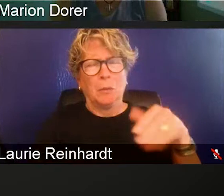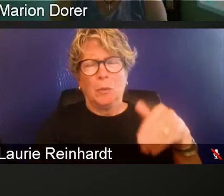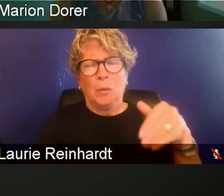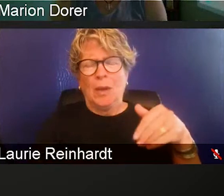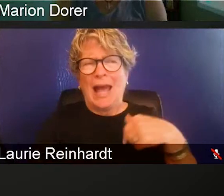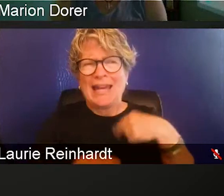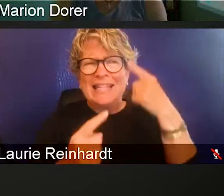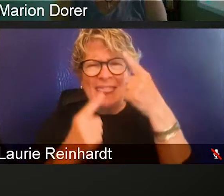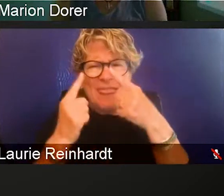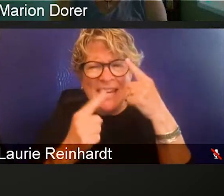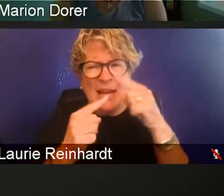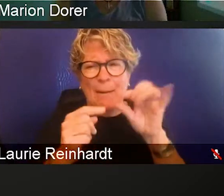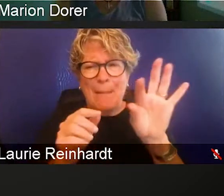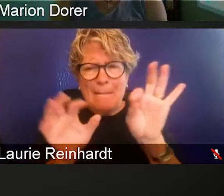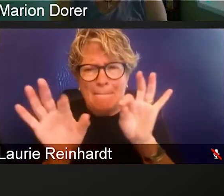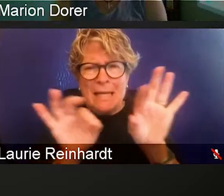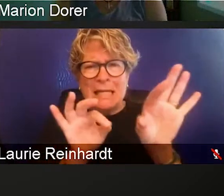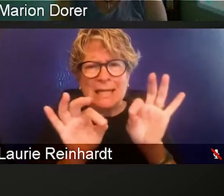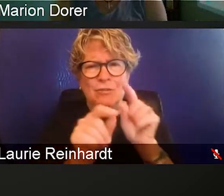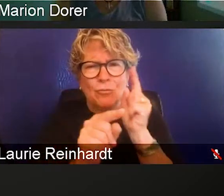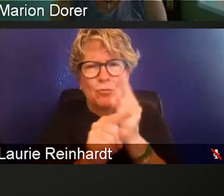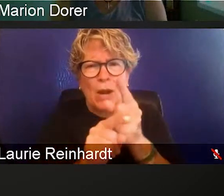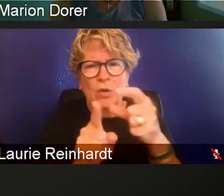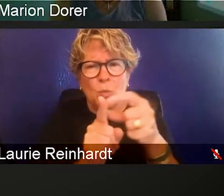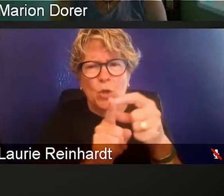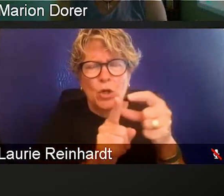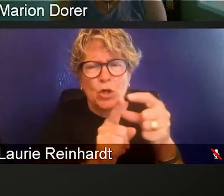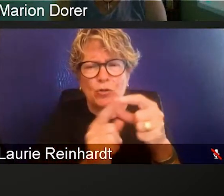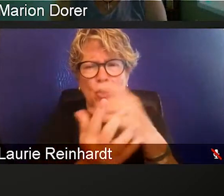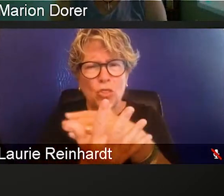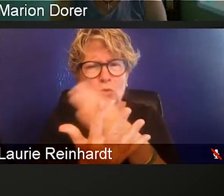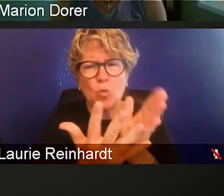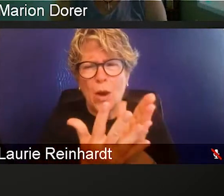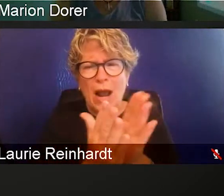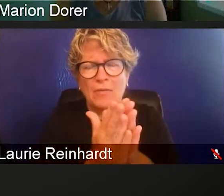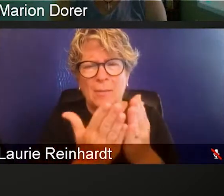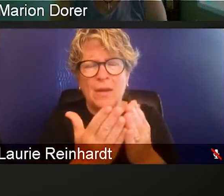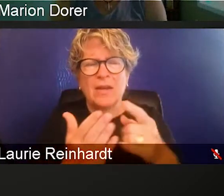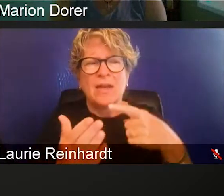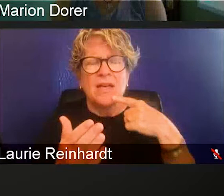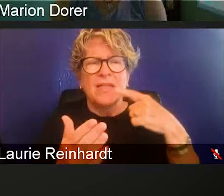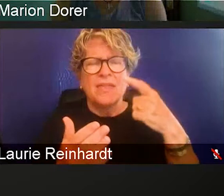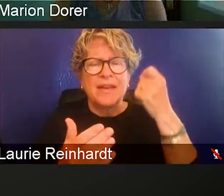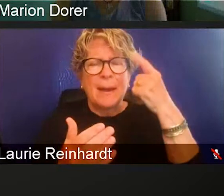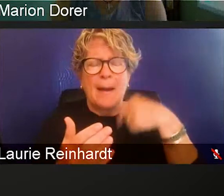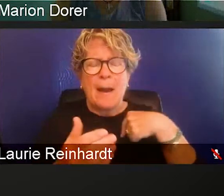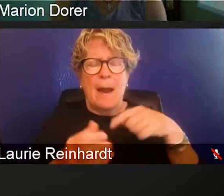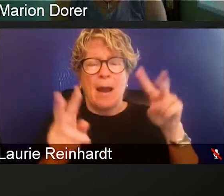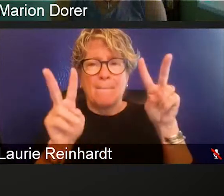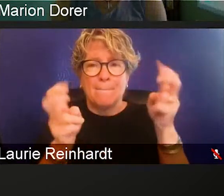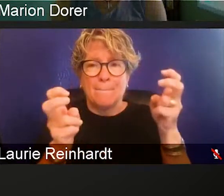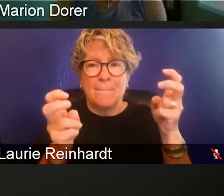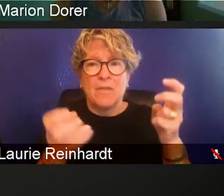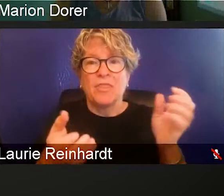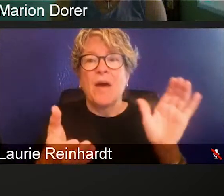the book. And thinking about the marriage of policy and ideas, so that